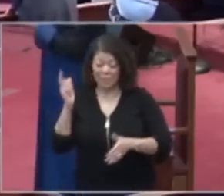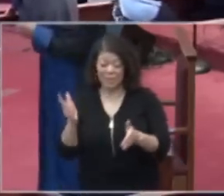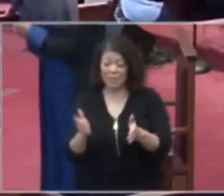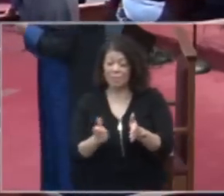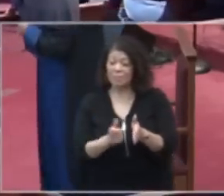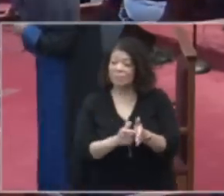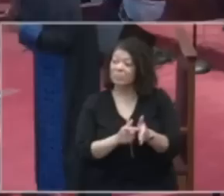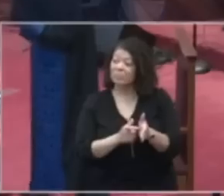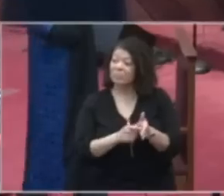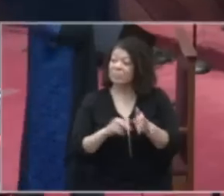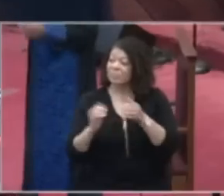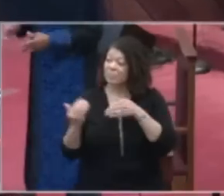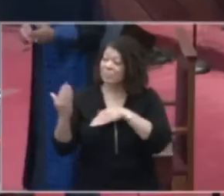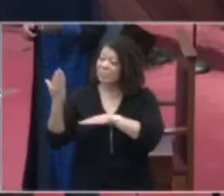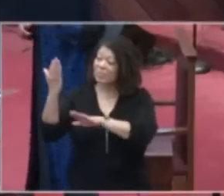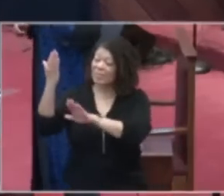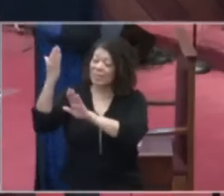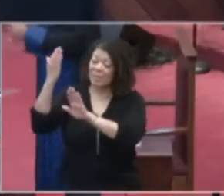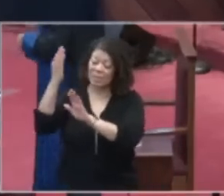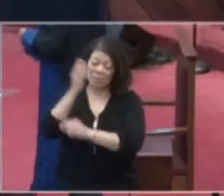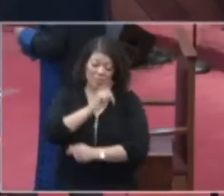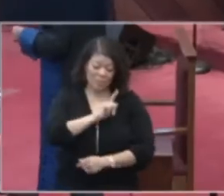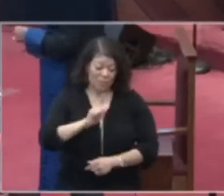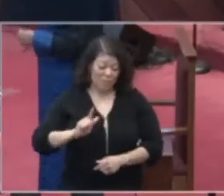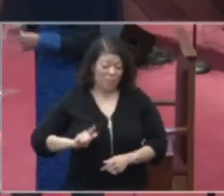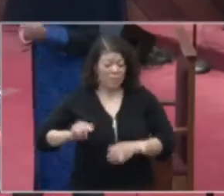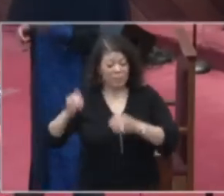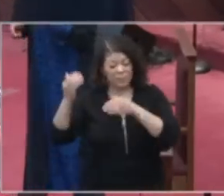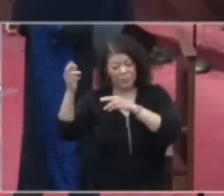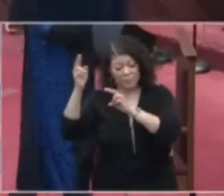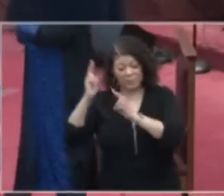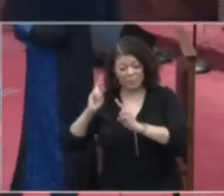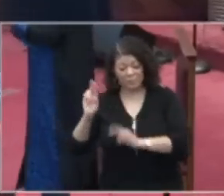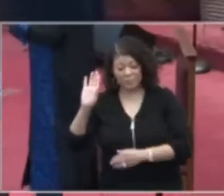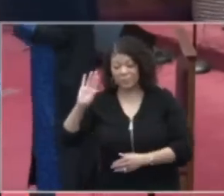you, Lord. Is you, Lord.